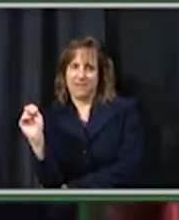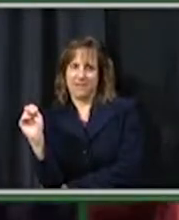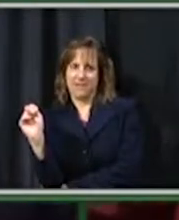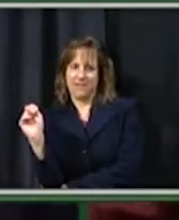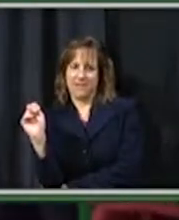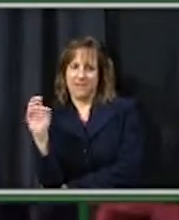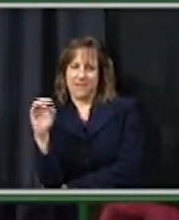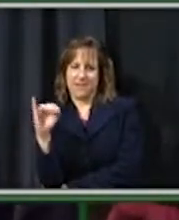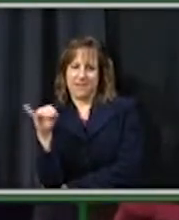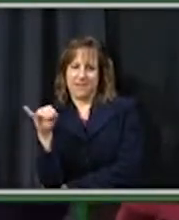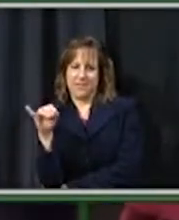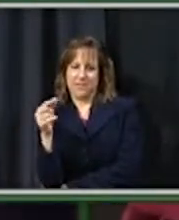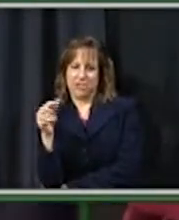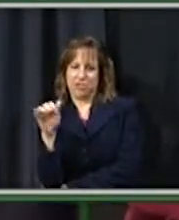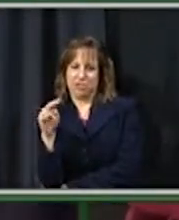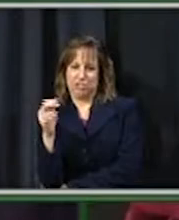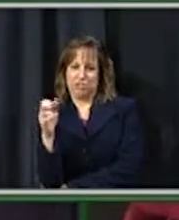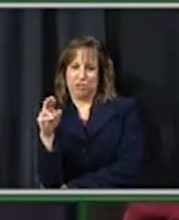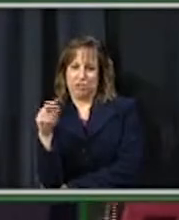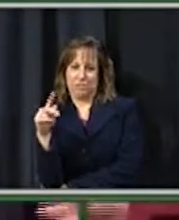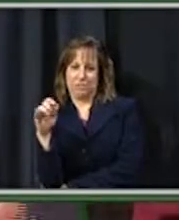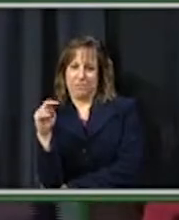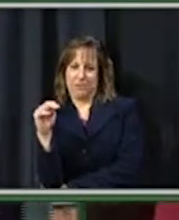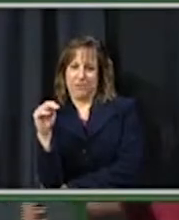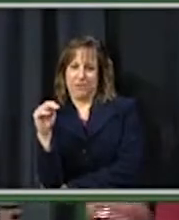Ginger Giddings.